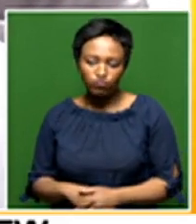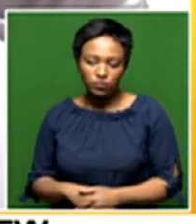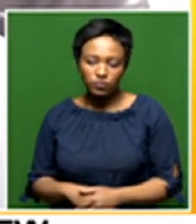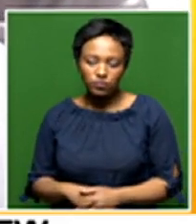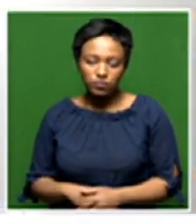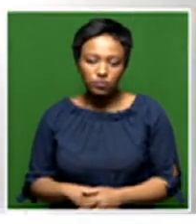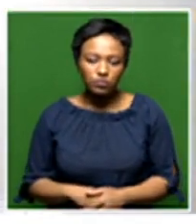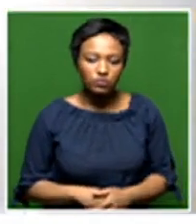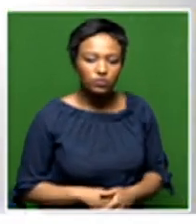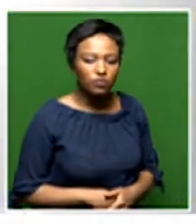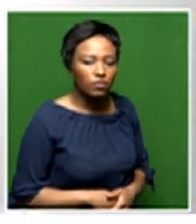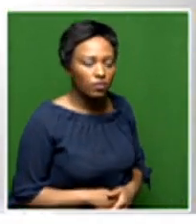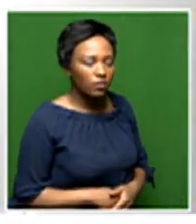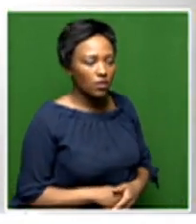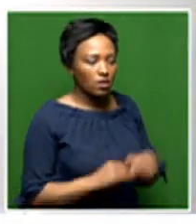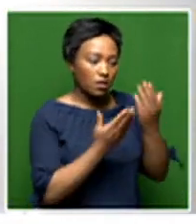I don't know where the